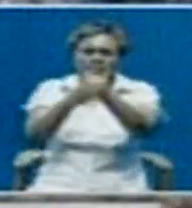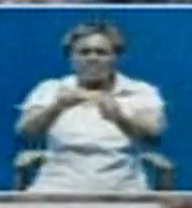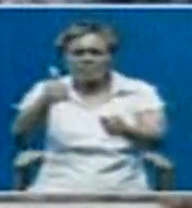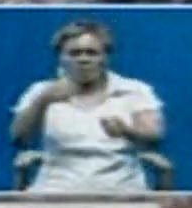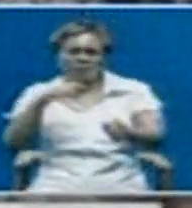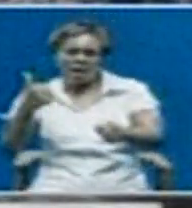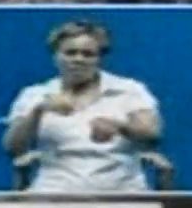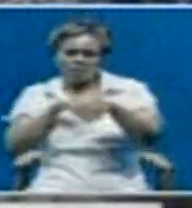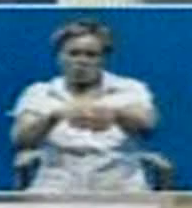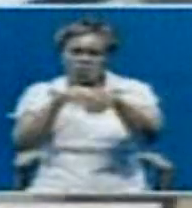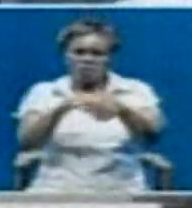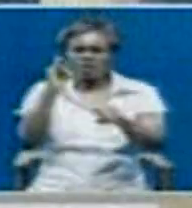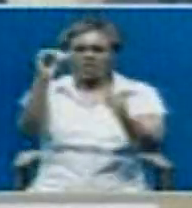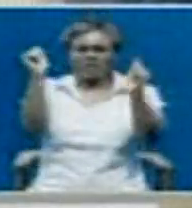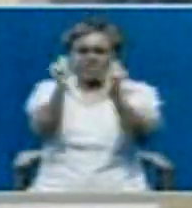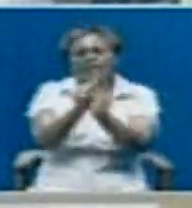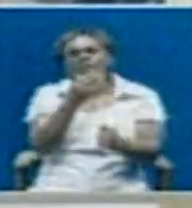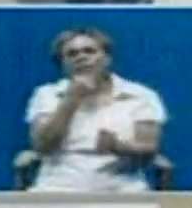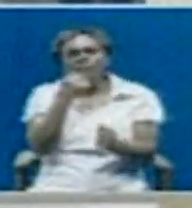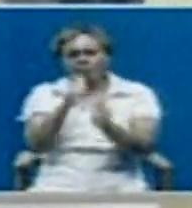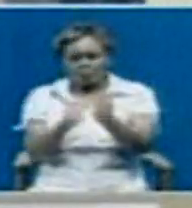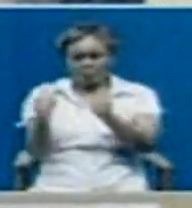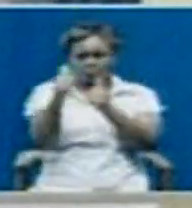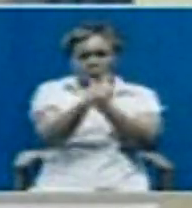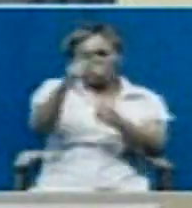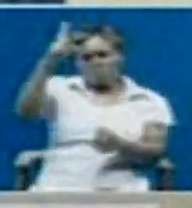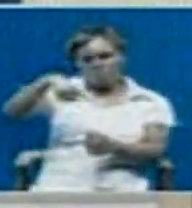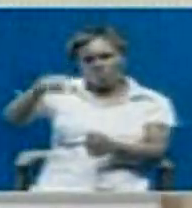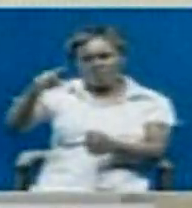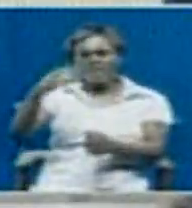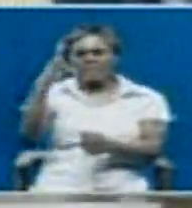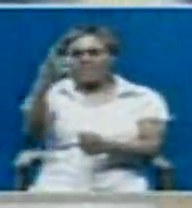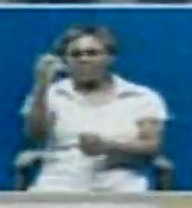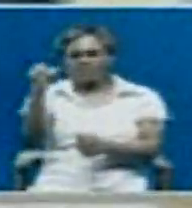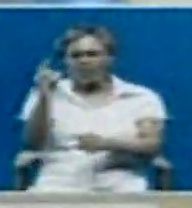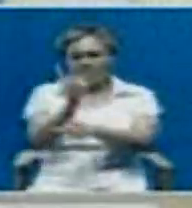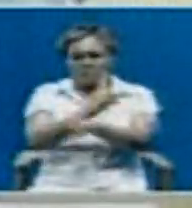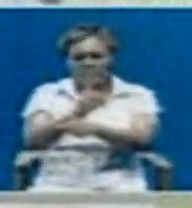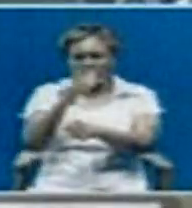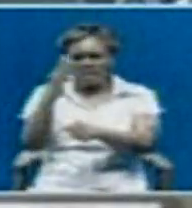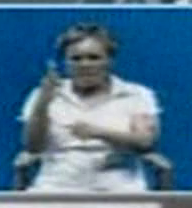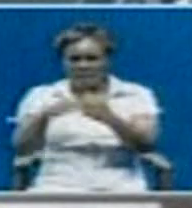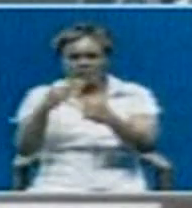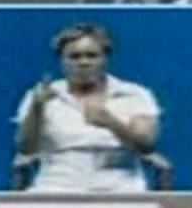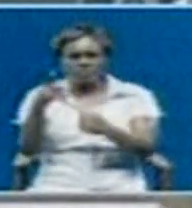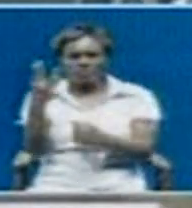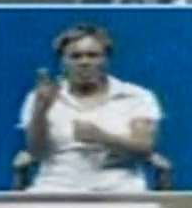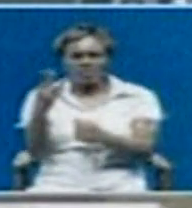chase. ITEN-based Emmanuel Bor eventually emerged the star of the race in 35